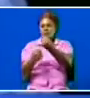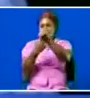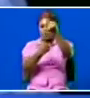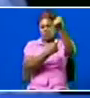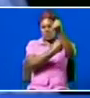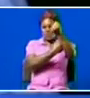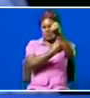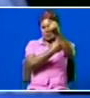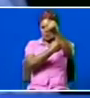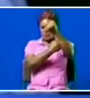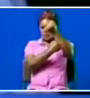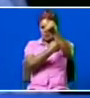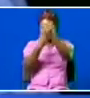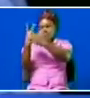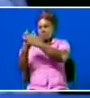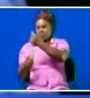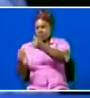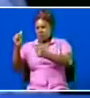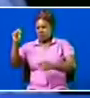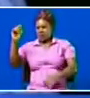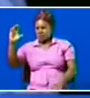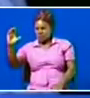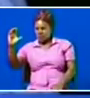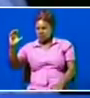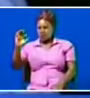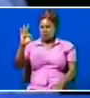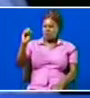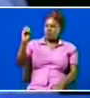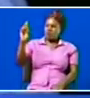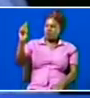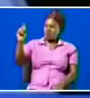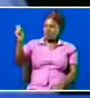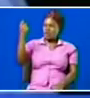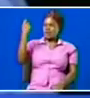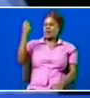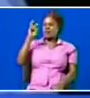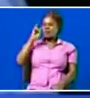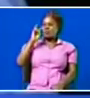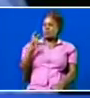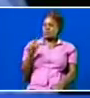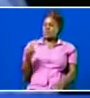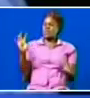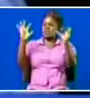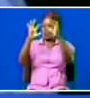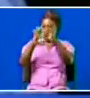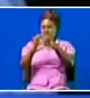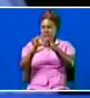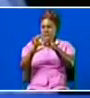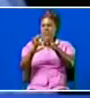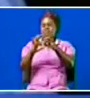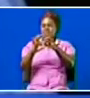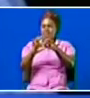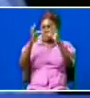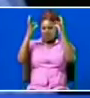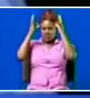of both ANC and Ford Kenya to look at this as a